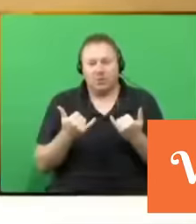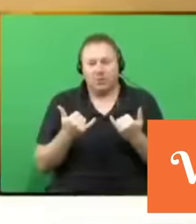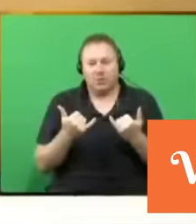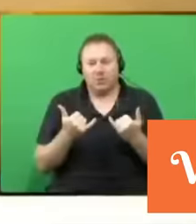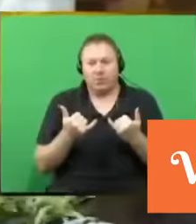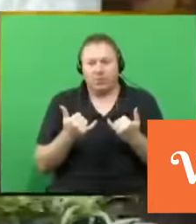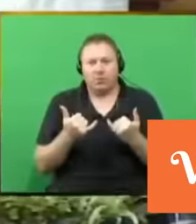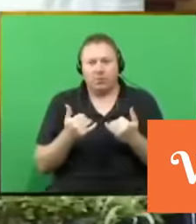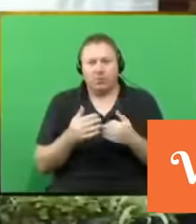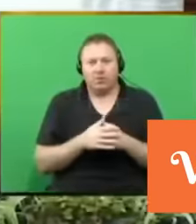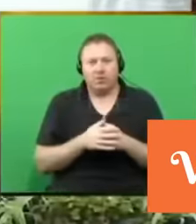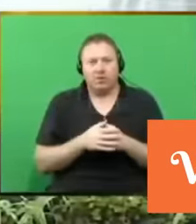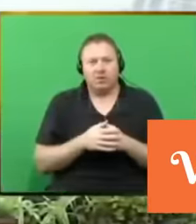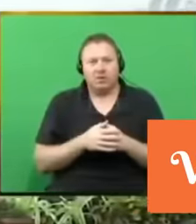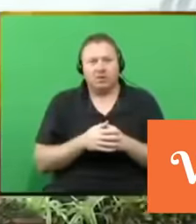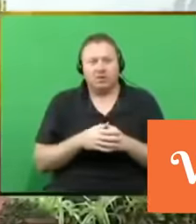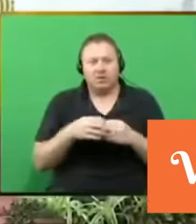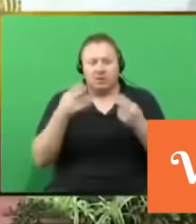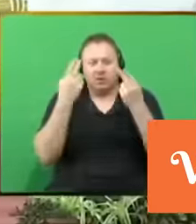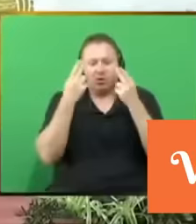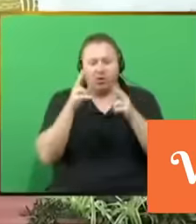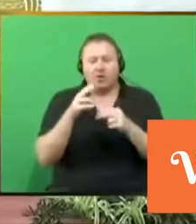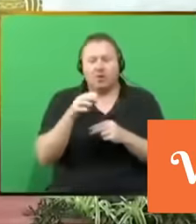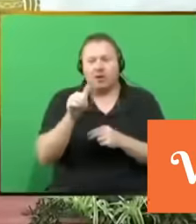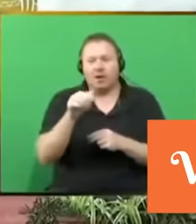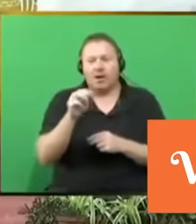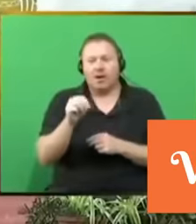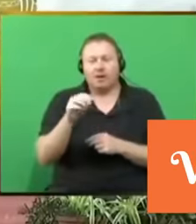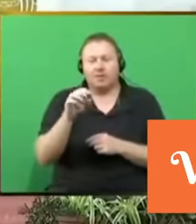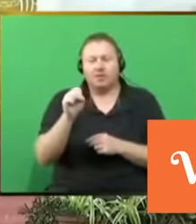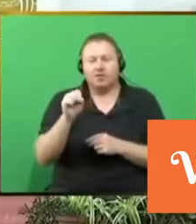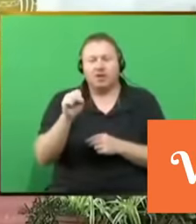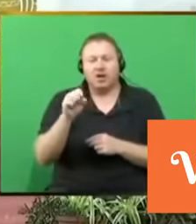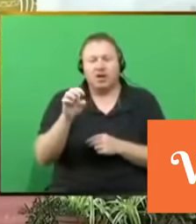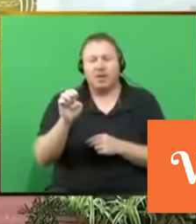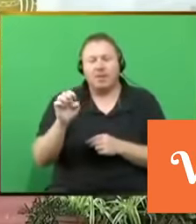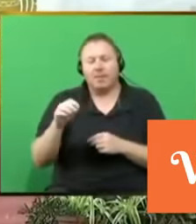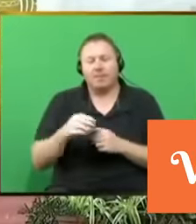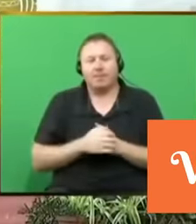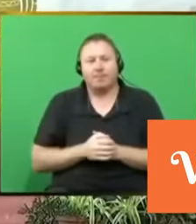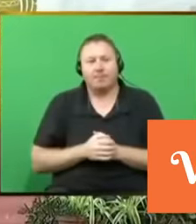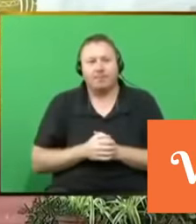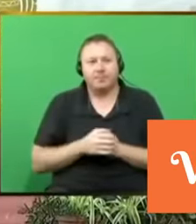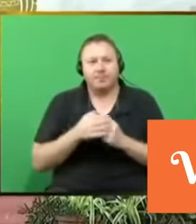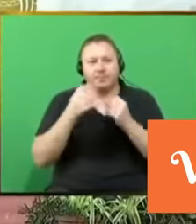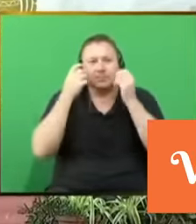Let's continue now. Honorable A.M. Sheikh Imam.